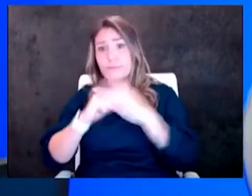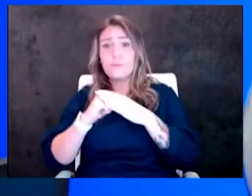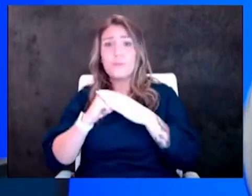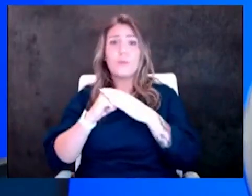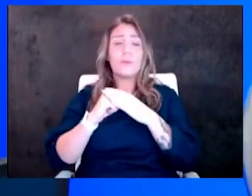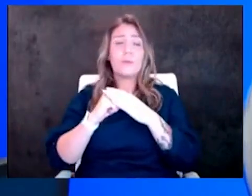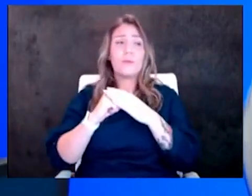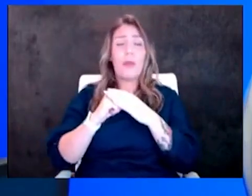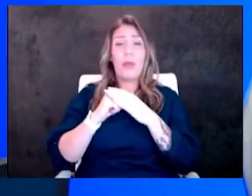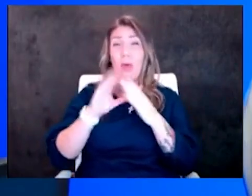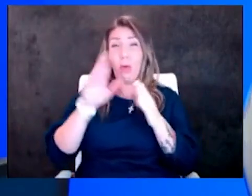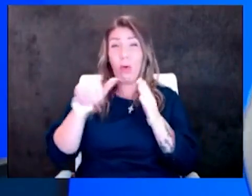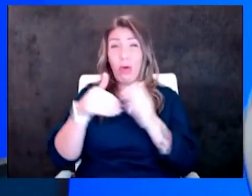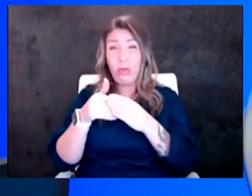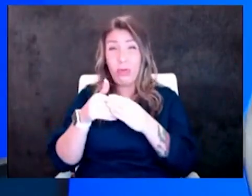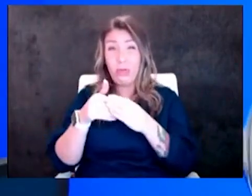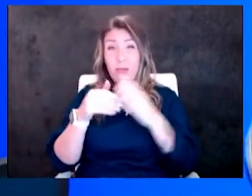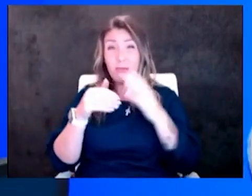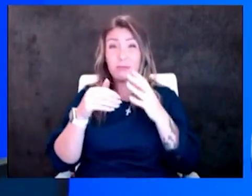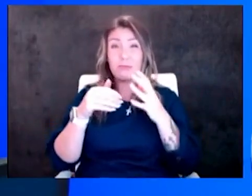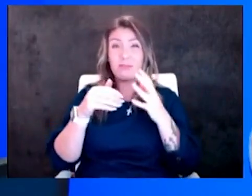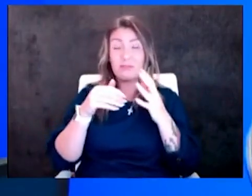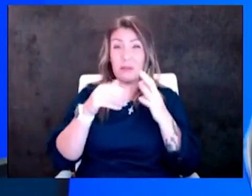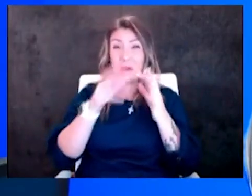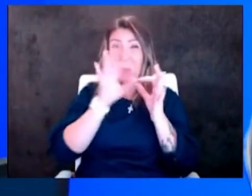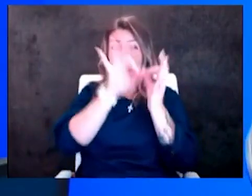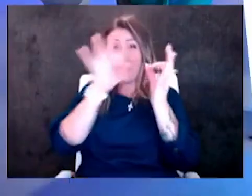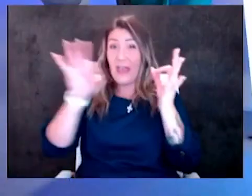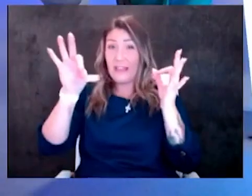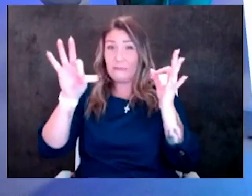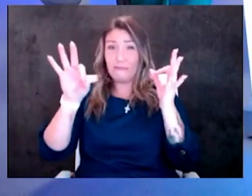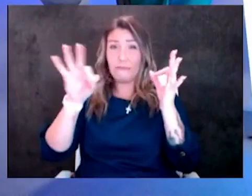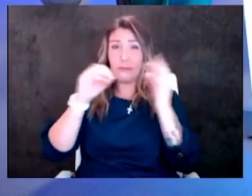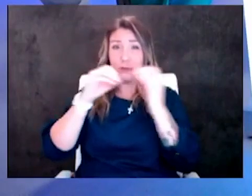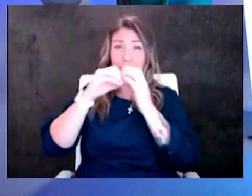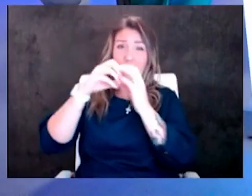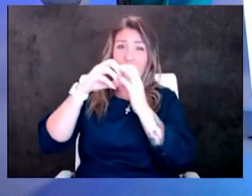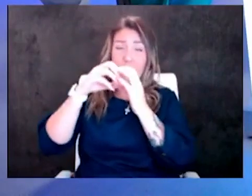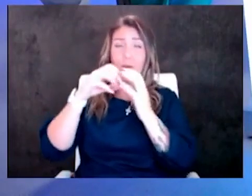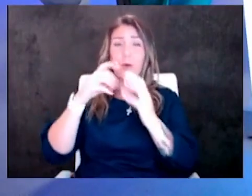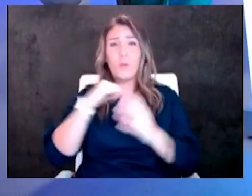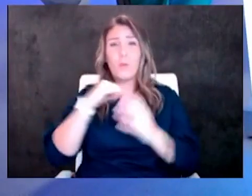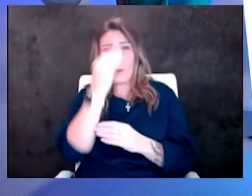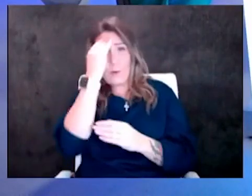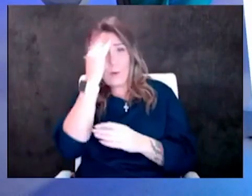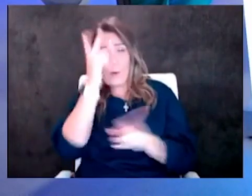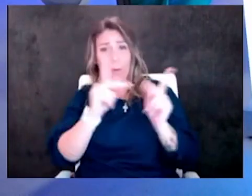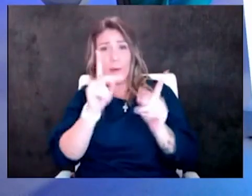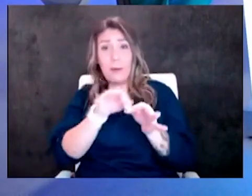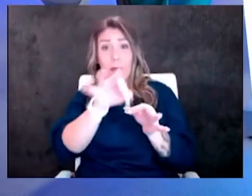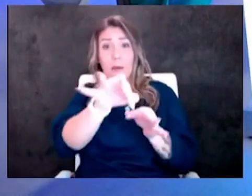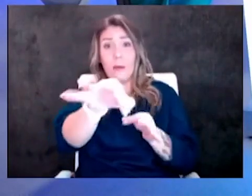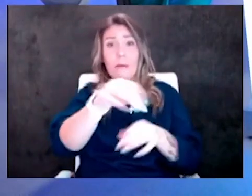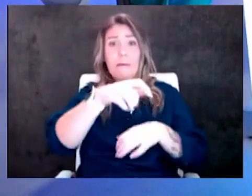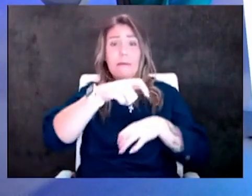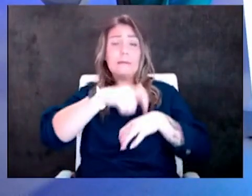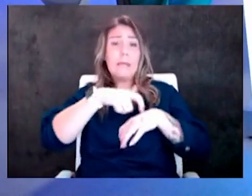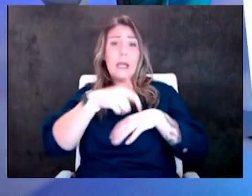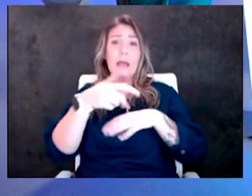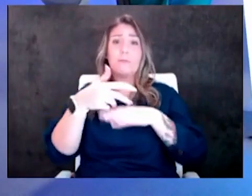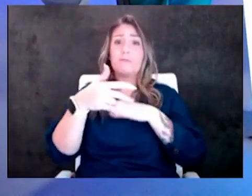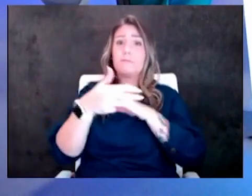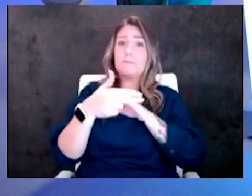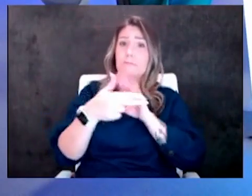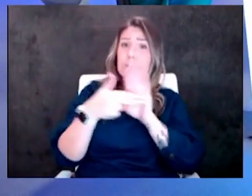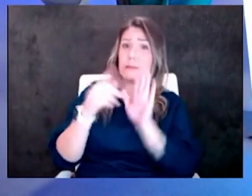clogging our infrastructure. Yeah, we've seen that for sure. We know that people are delayed getting to time-sensitive diagnoses. Do you think people were